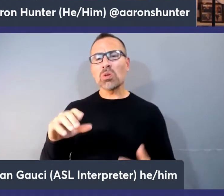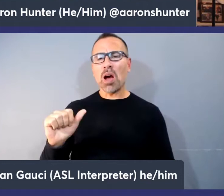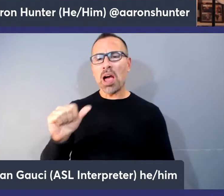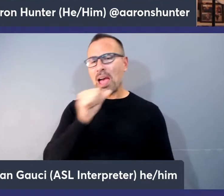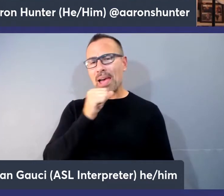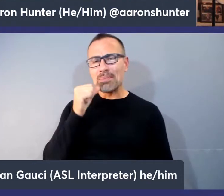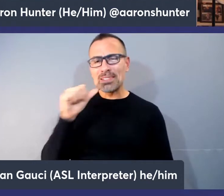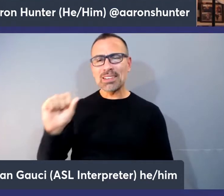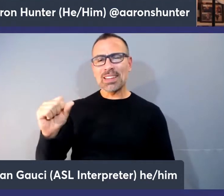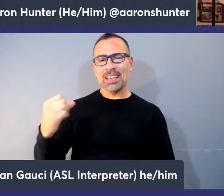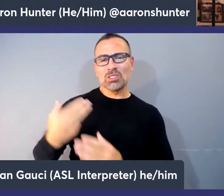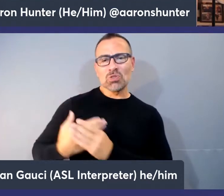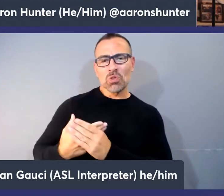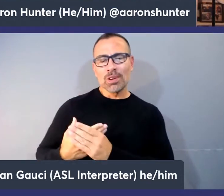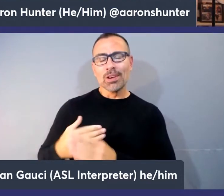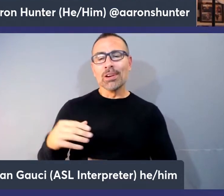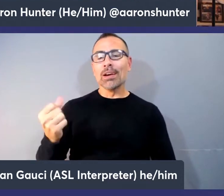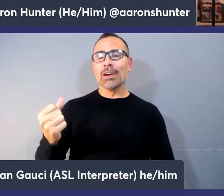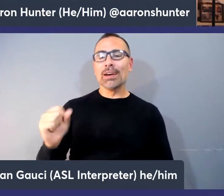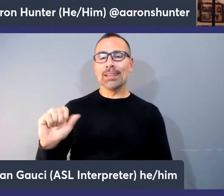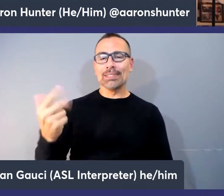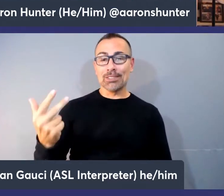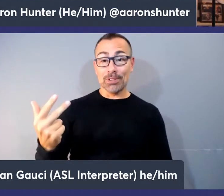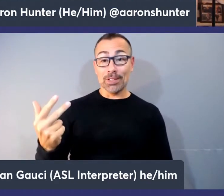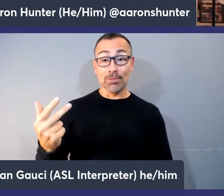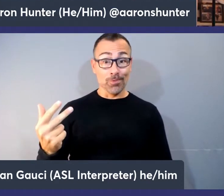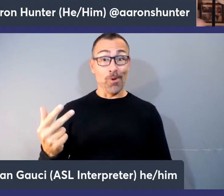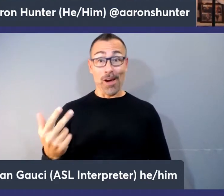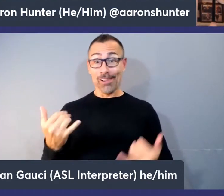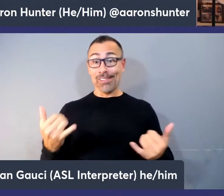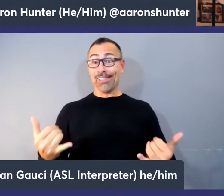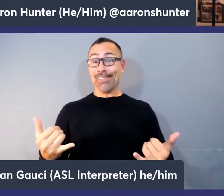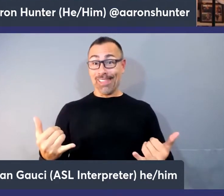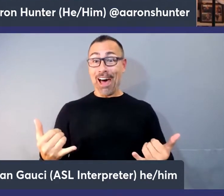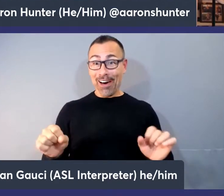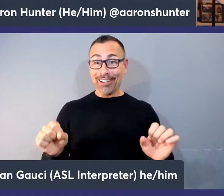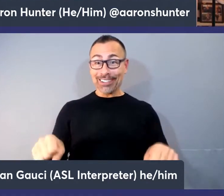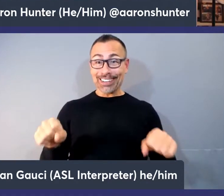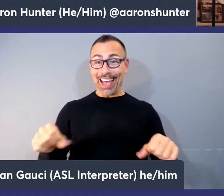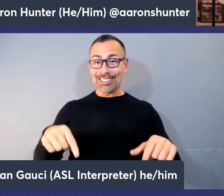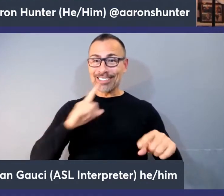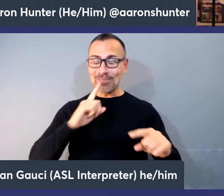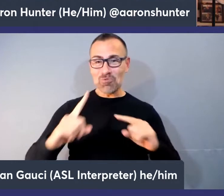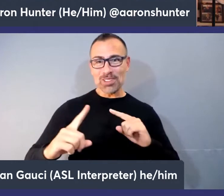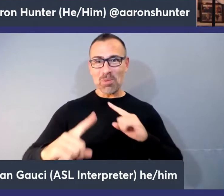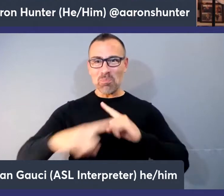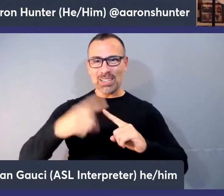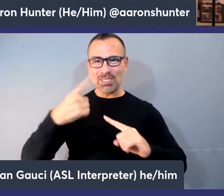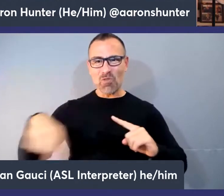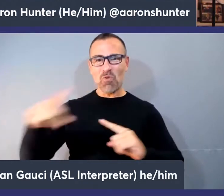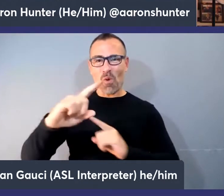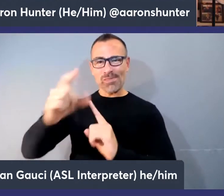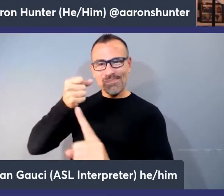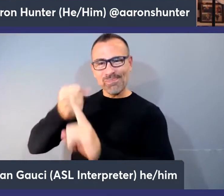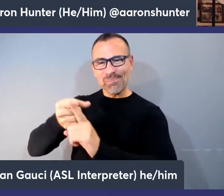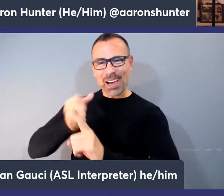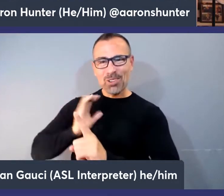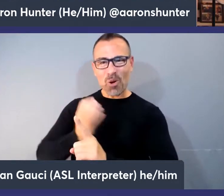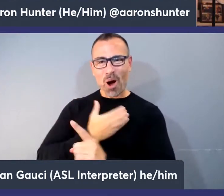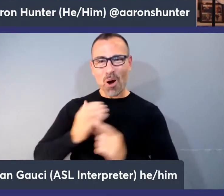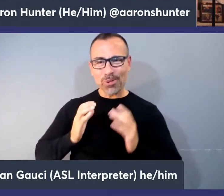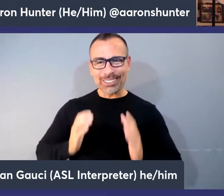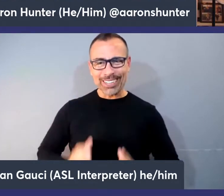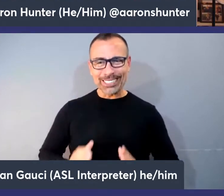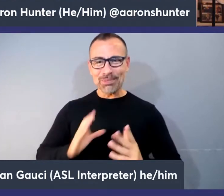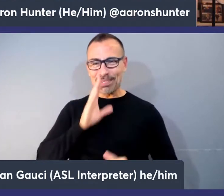what? We do now." So really, Yeah. really positive from like a direct customer standpoint. So really cool. Congrats on the launch.